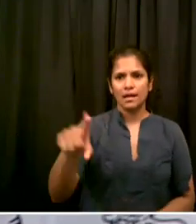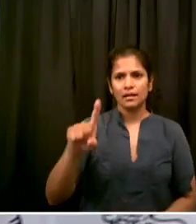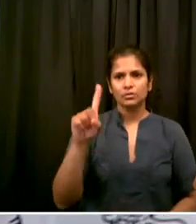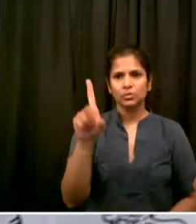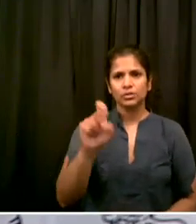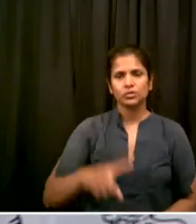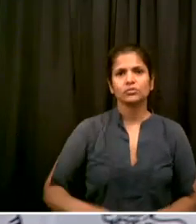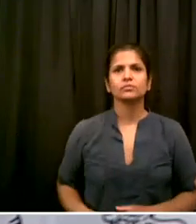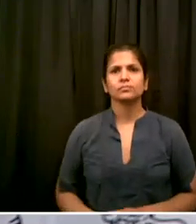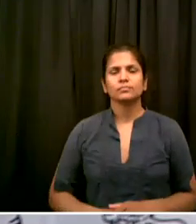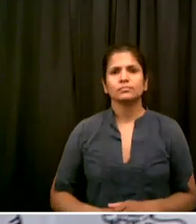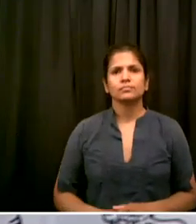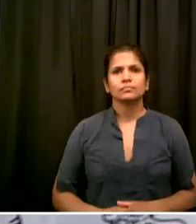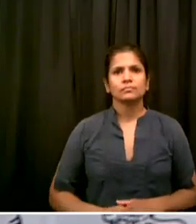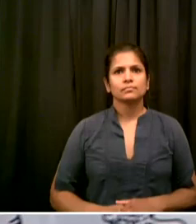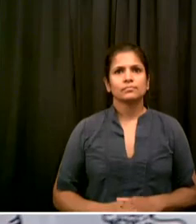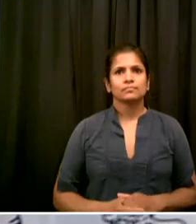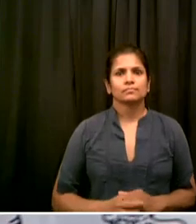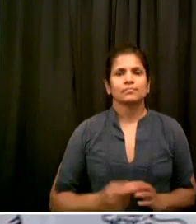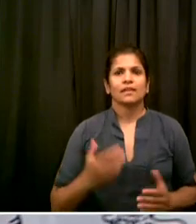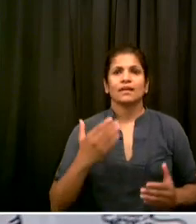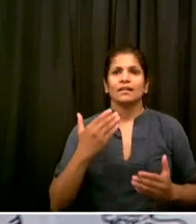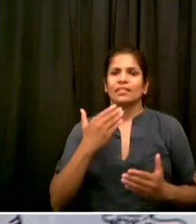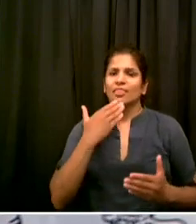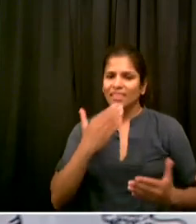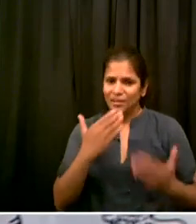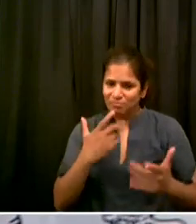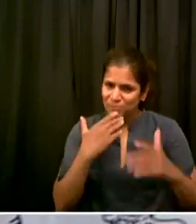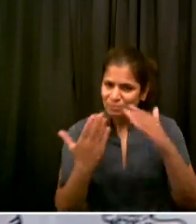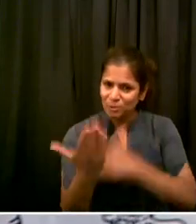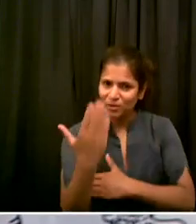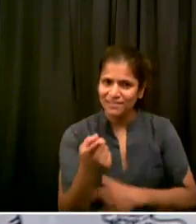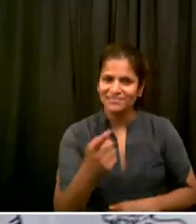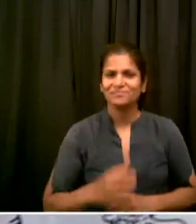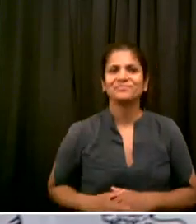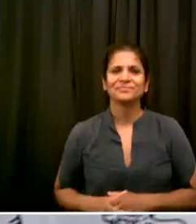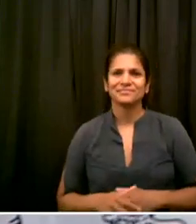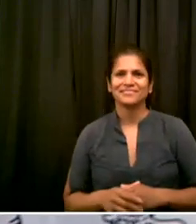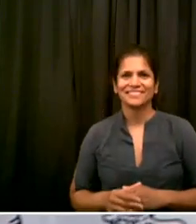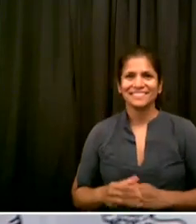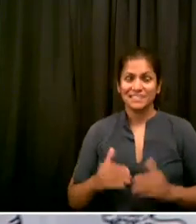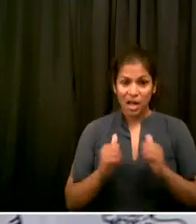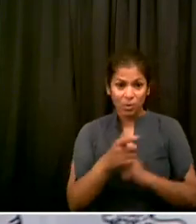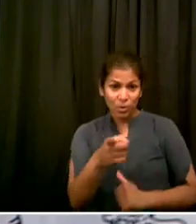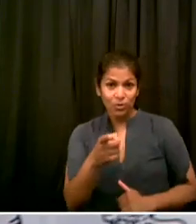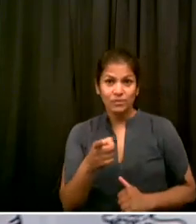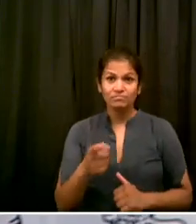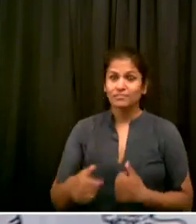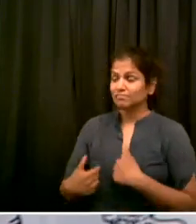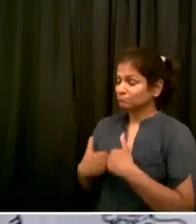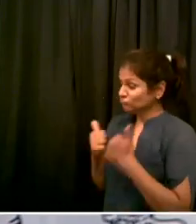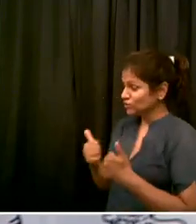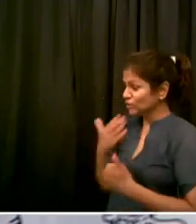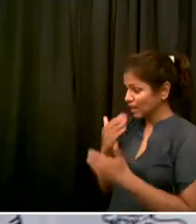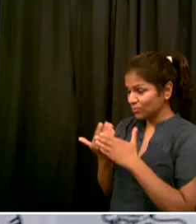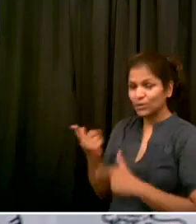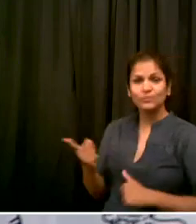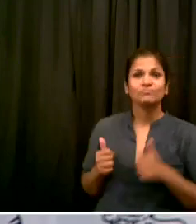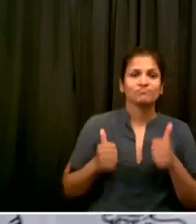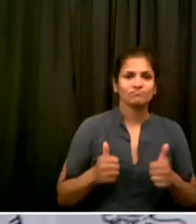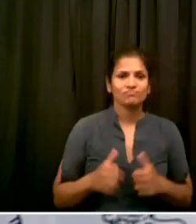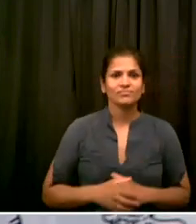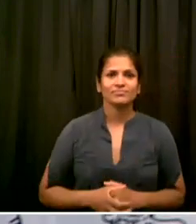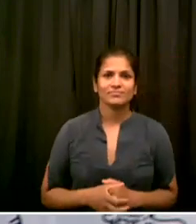Gloria? Thank you. Good morning. Hey, how you Thank doing? you. Good morning, Mr. Mayor. How's it going? Good. How are you? Good. I want to ask about